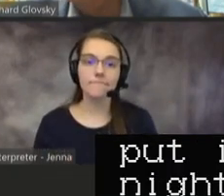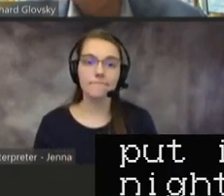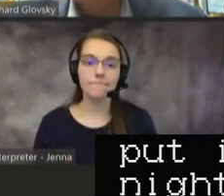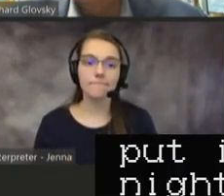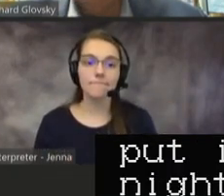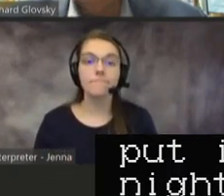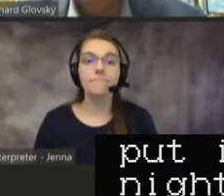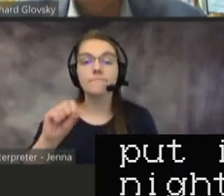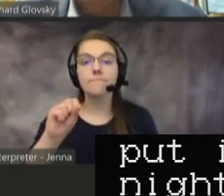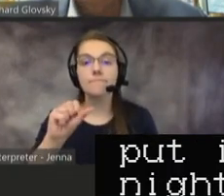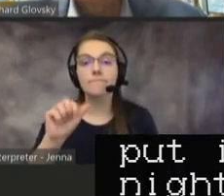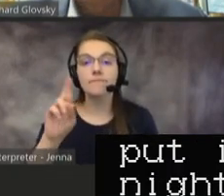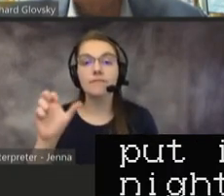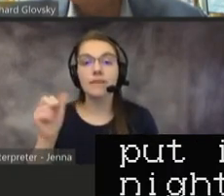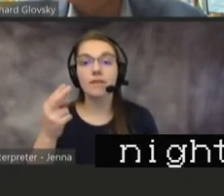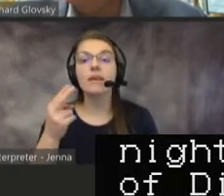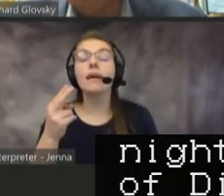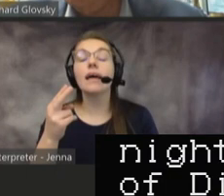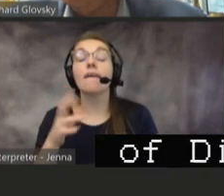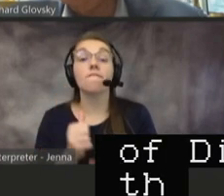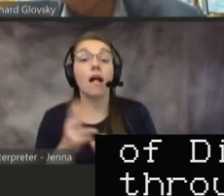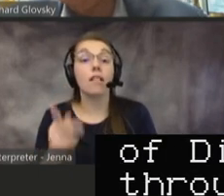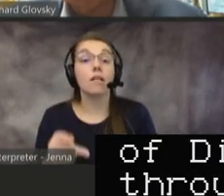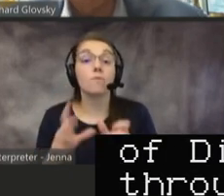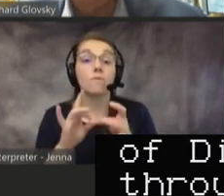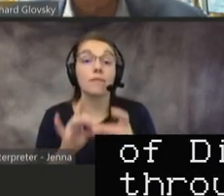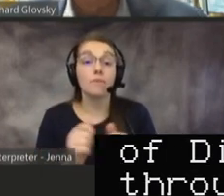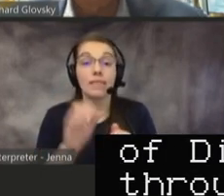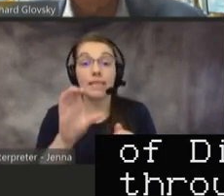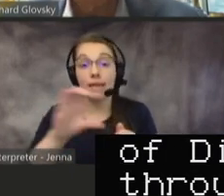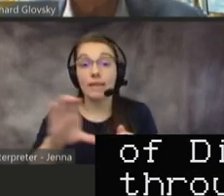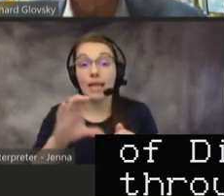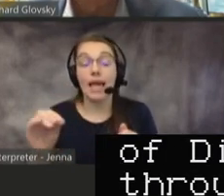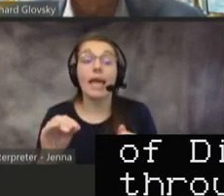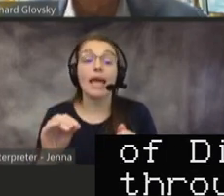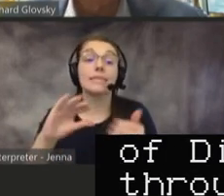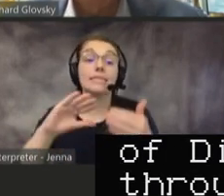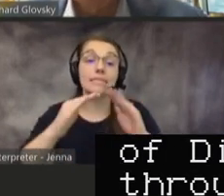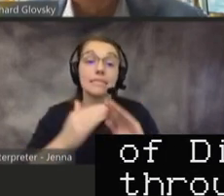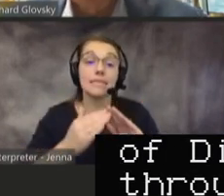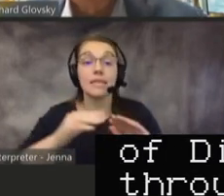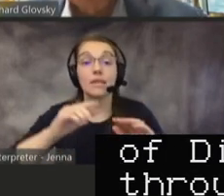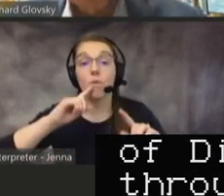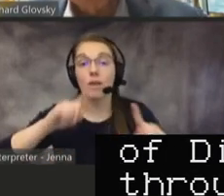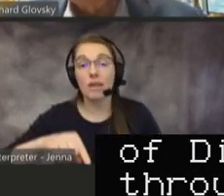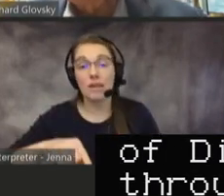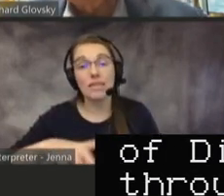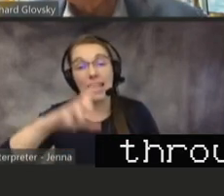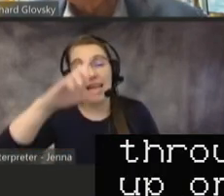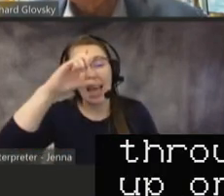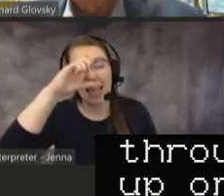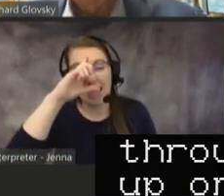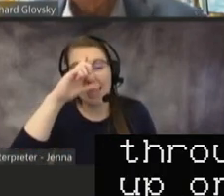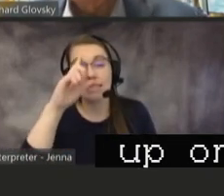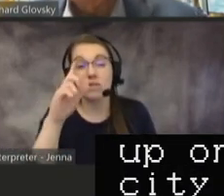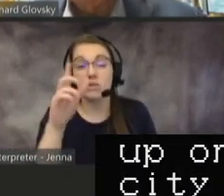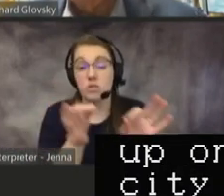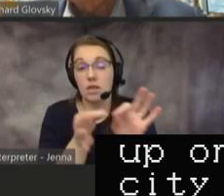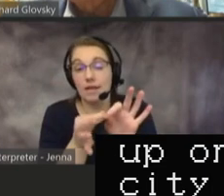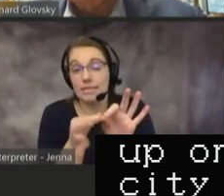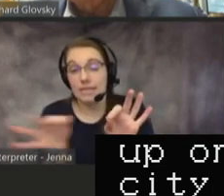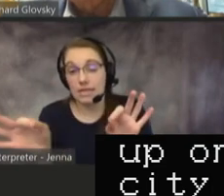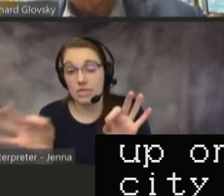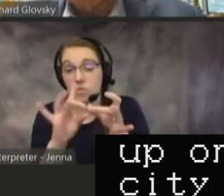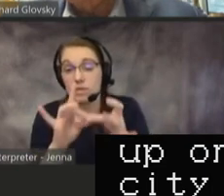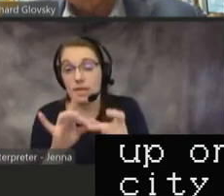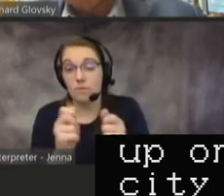To follow up on the captioning and the city ordinance about captioning, I believe there is a clause about large venues, and so that